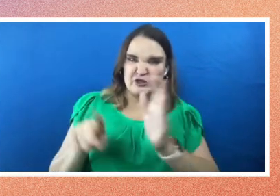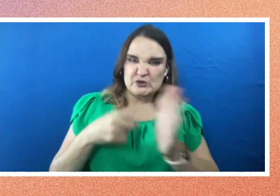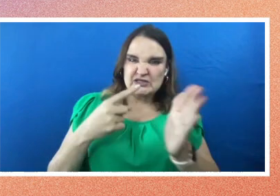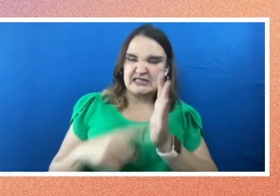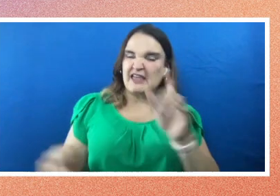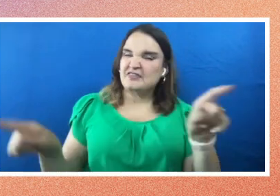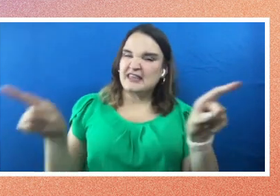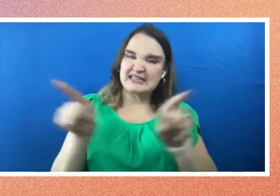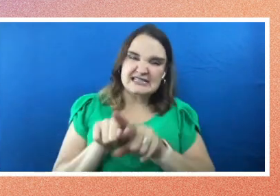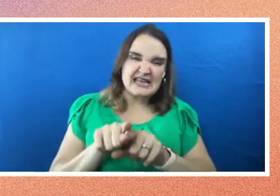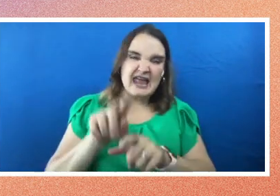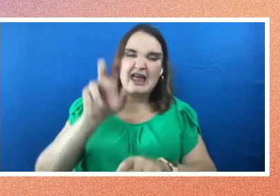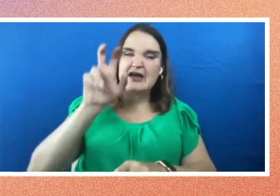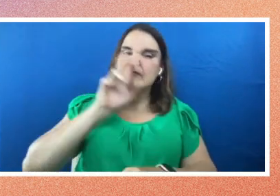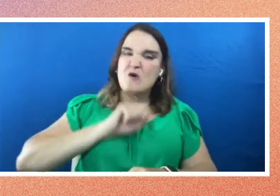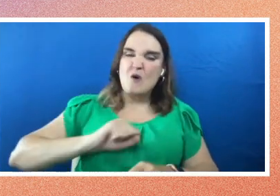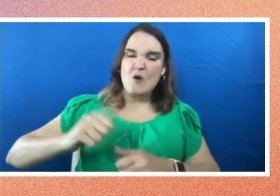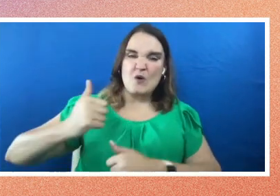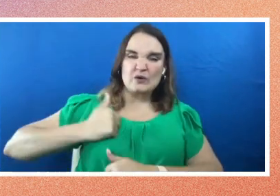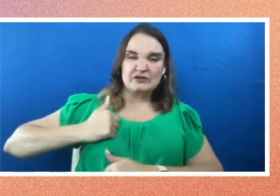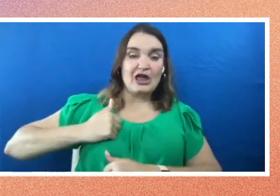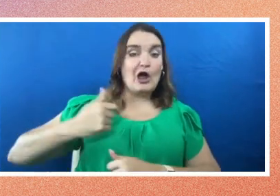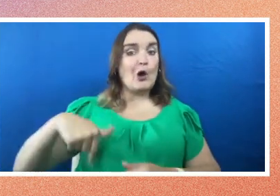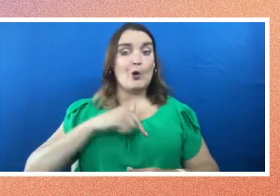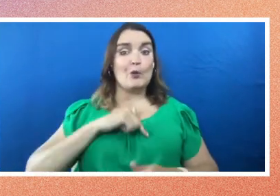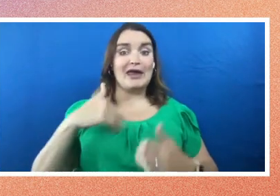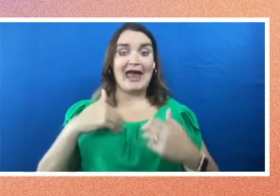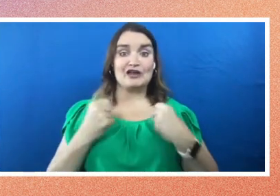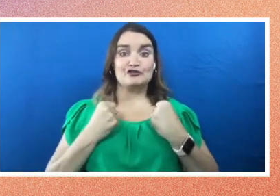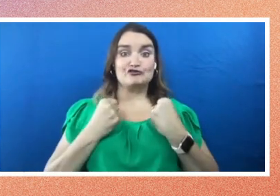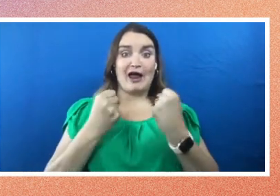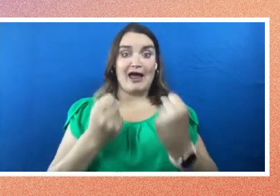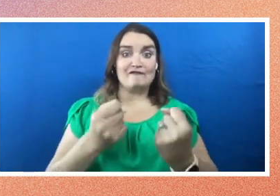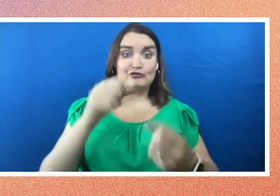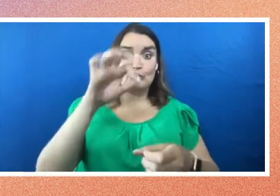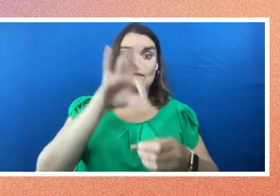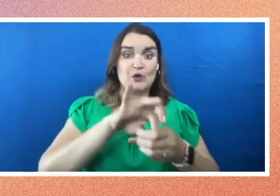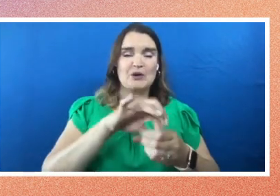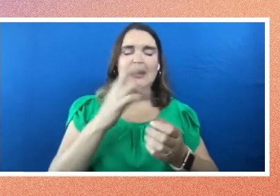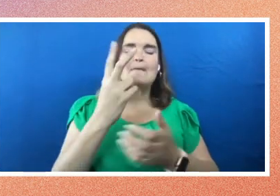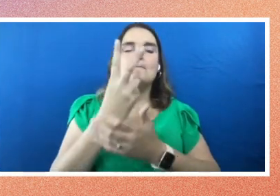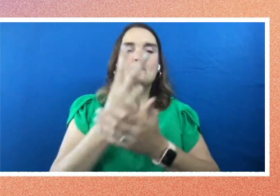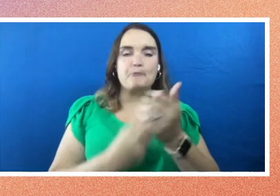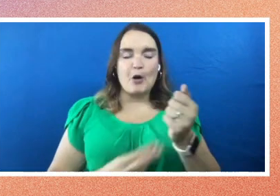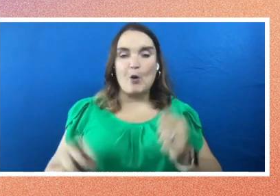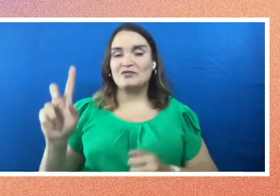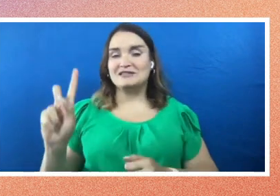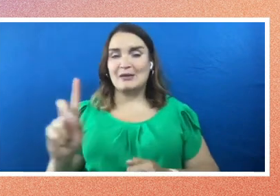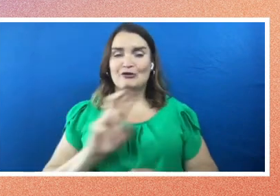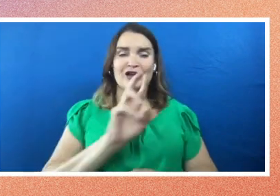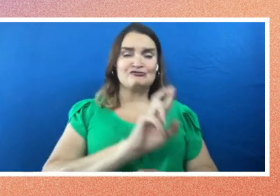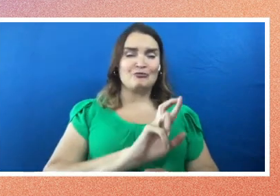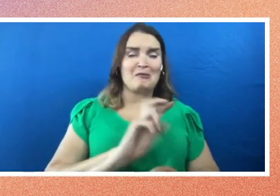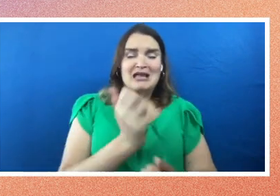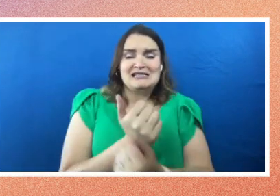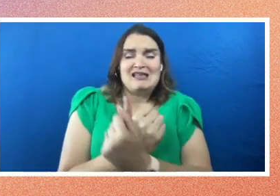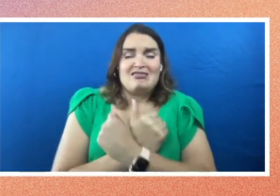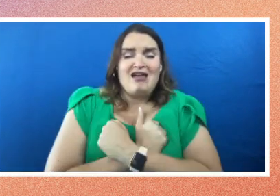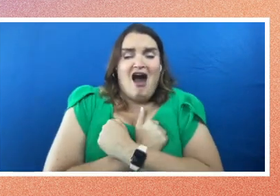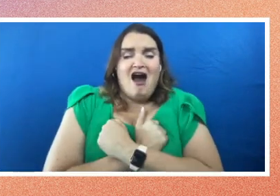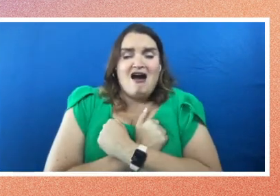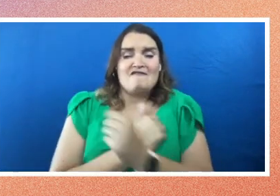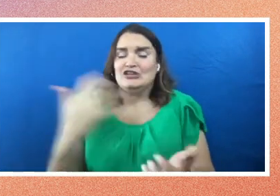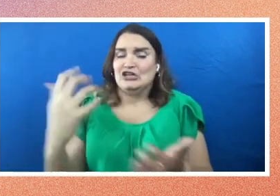we created drive-through voting that voters of both parties loved and took advantage of, they're trying to make